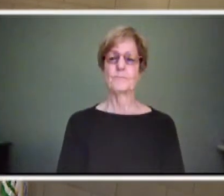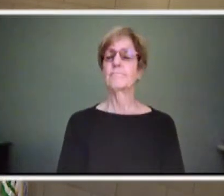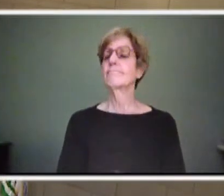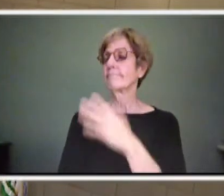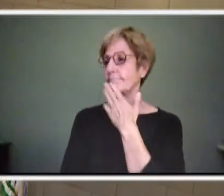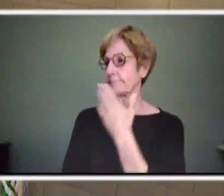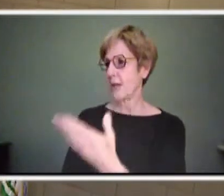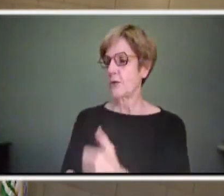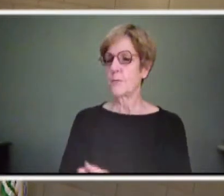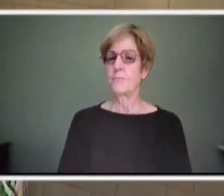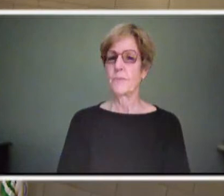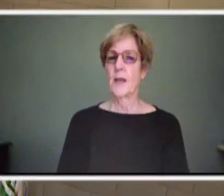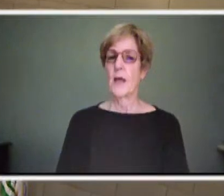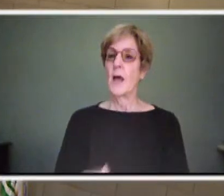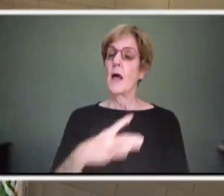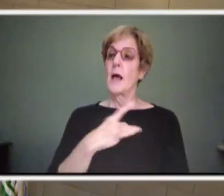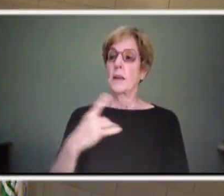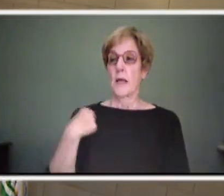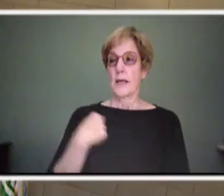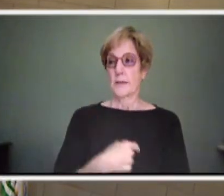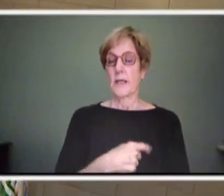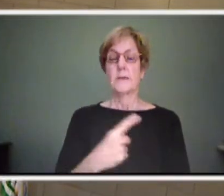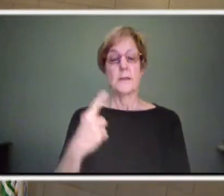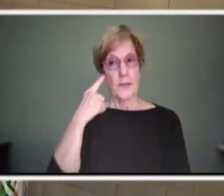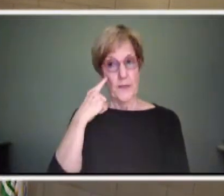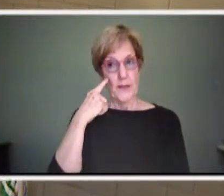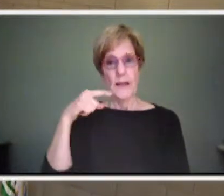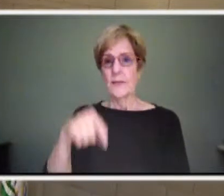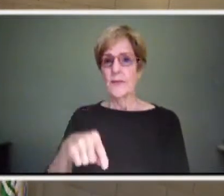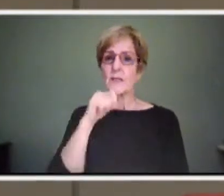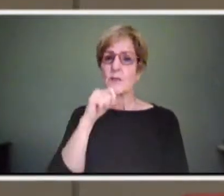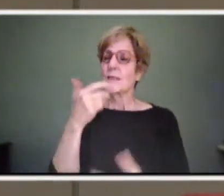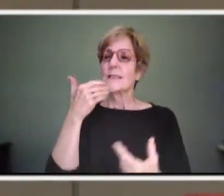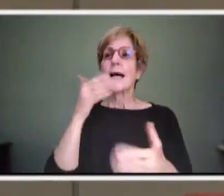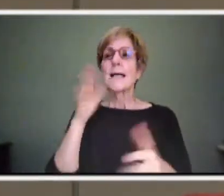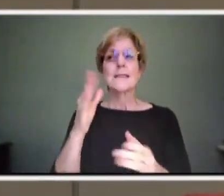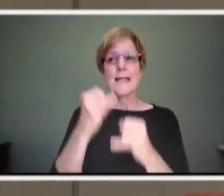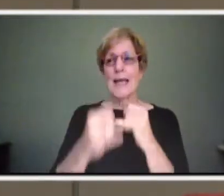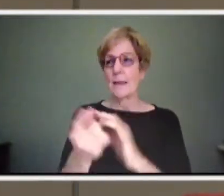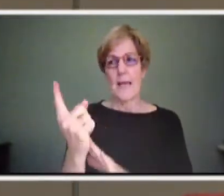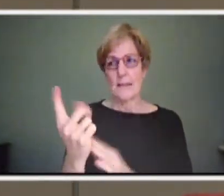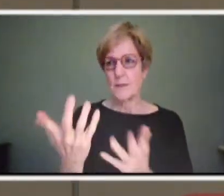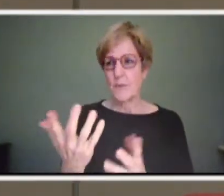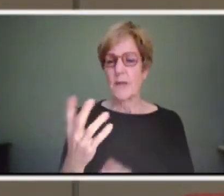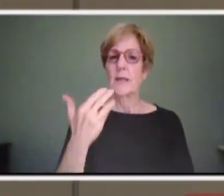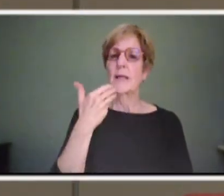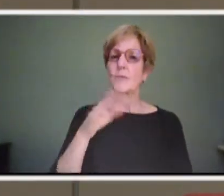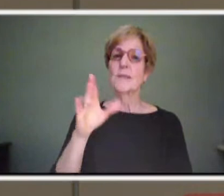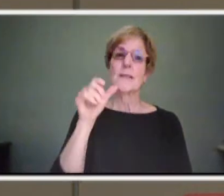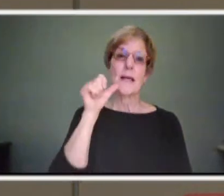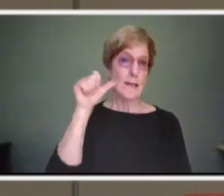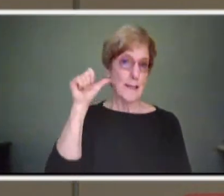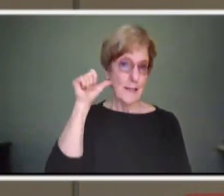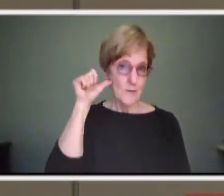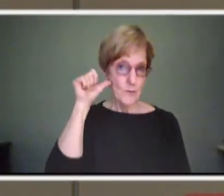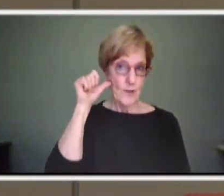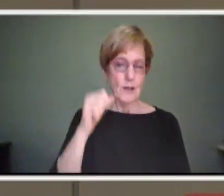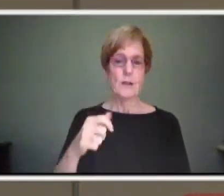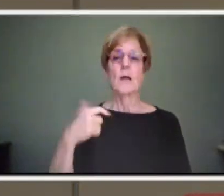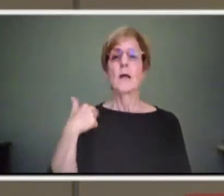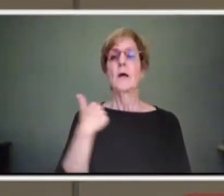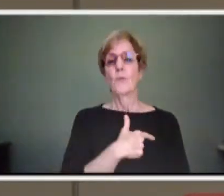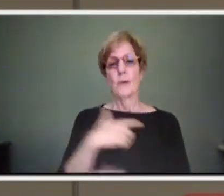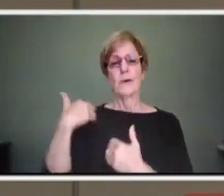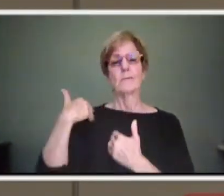I would like for us to consider, one, that this wasn't sent out last minute. It was sent out yesterday. We as council have a